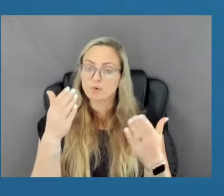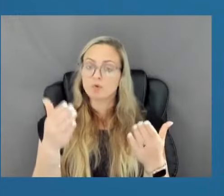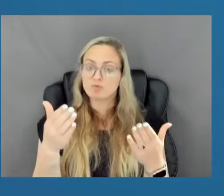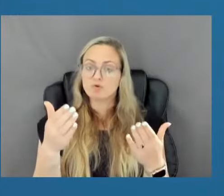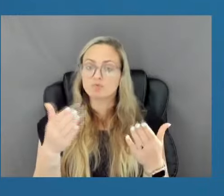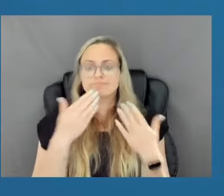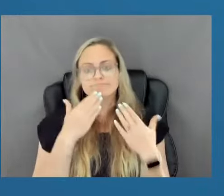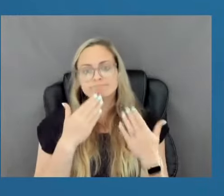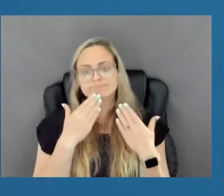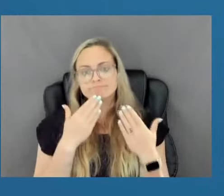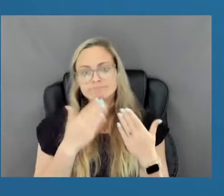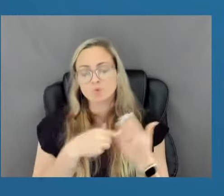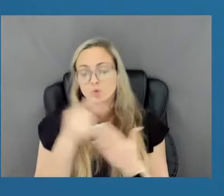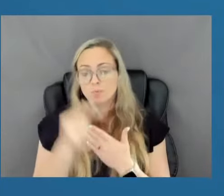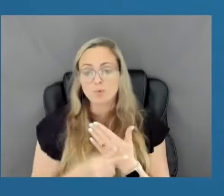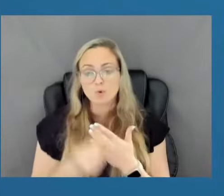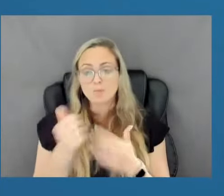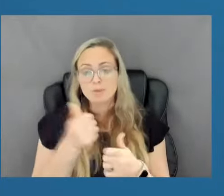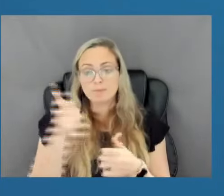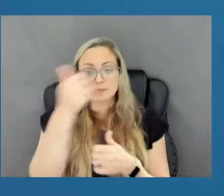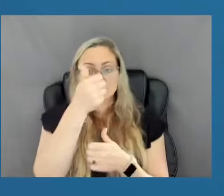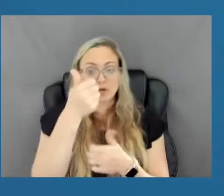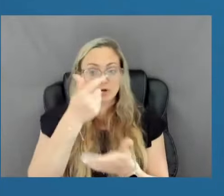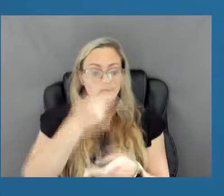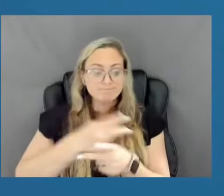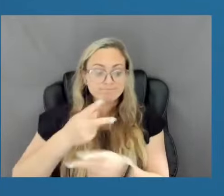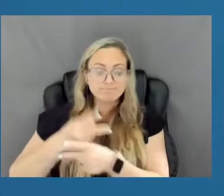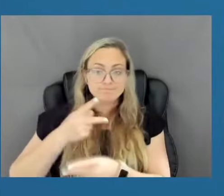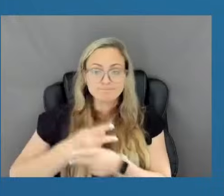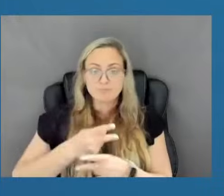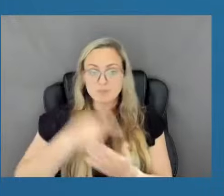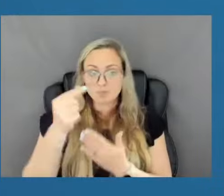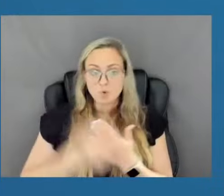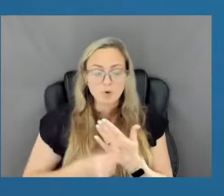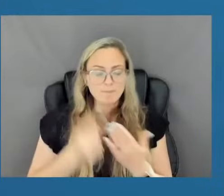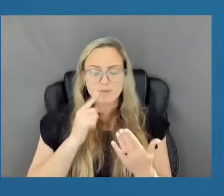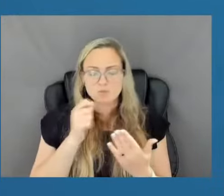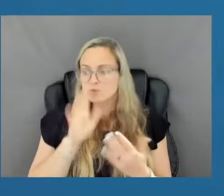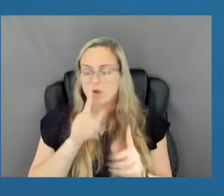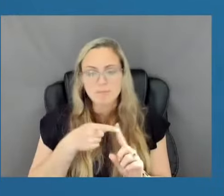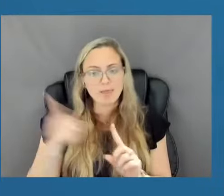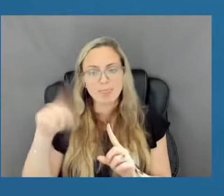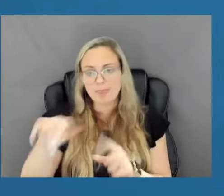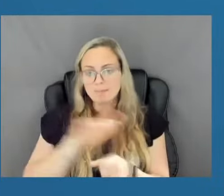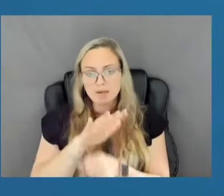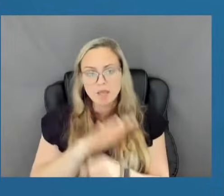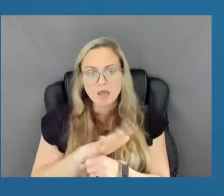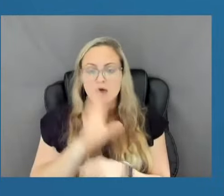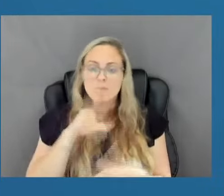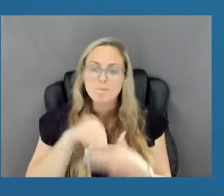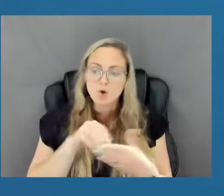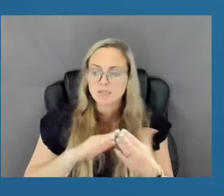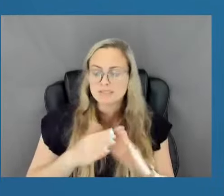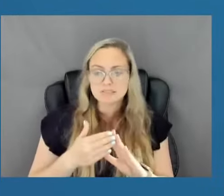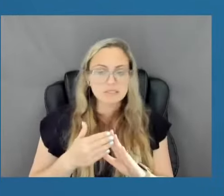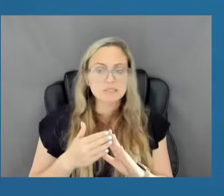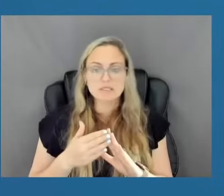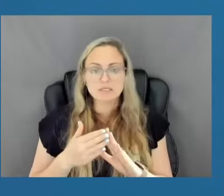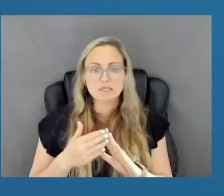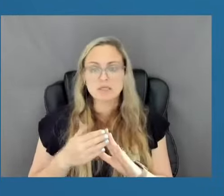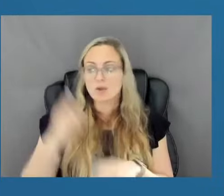thanks to the program administrators that helped these programs be done, because we don't talk about them enough. Heart of the City,